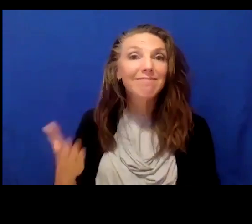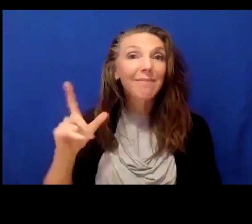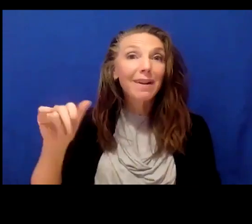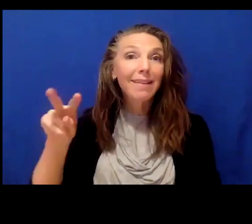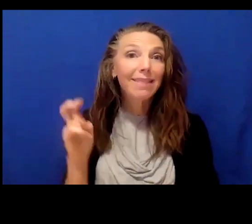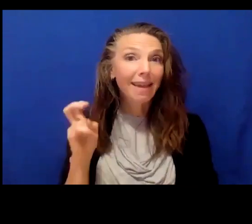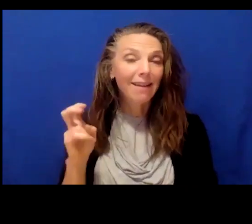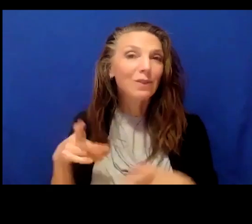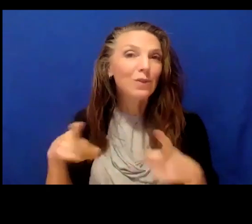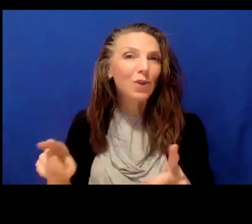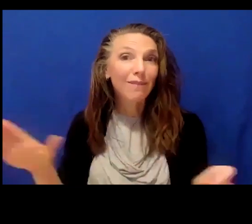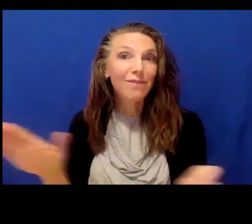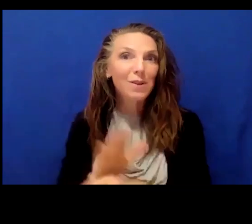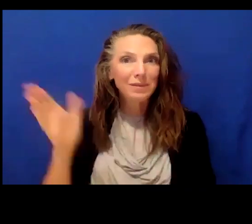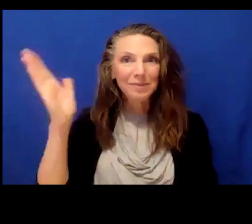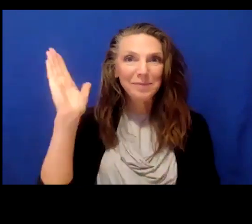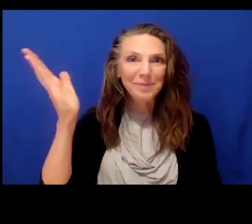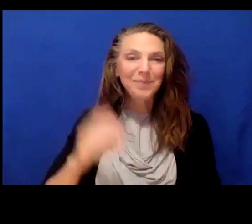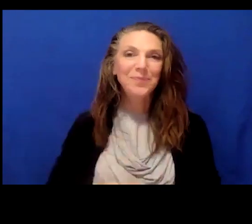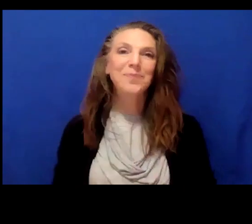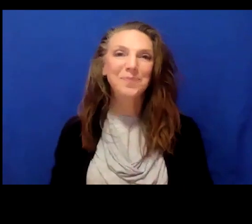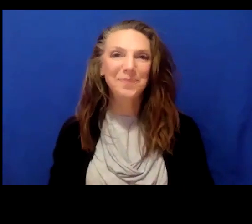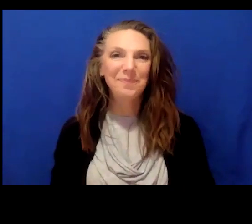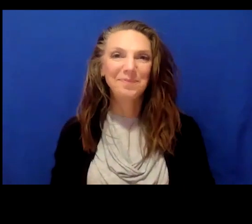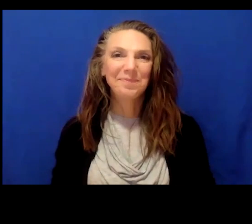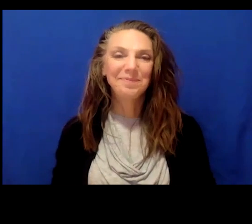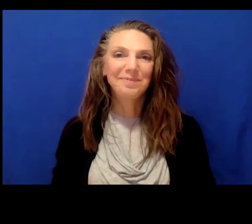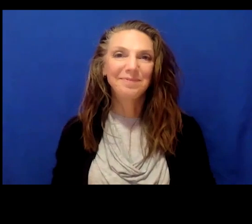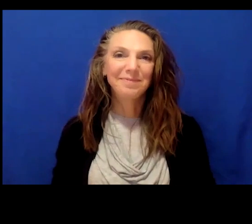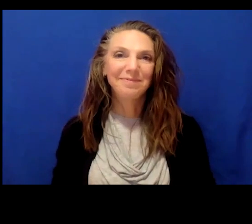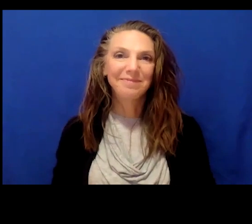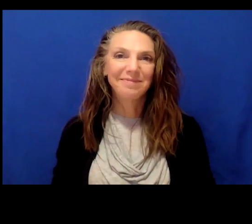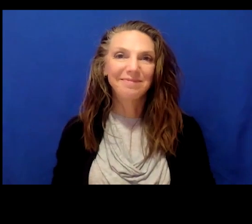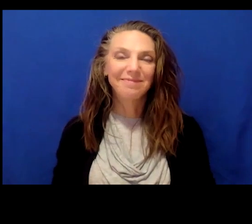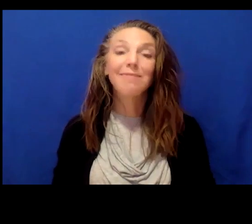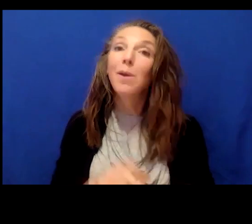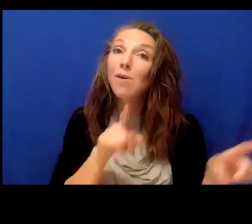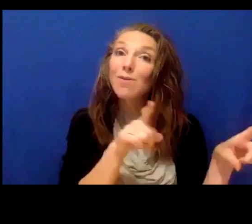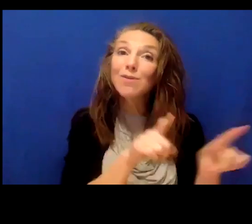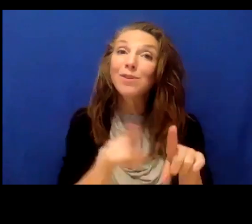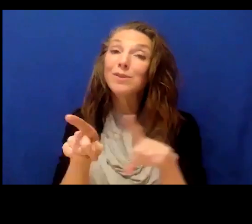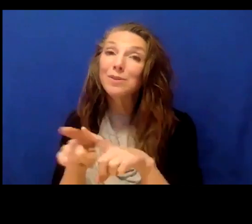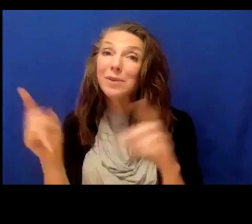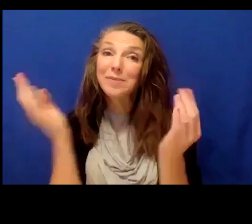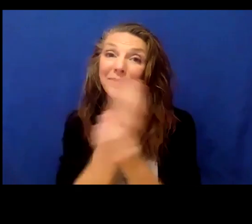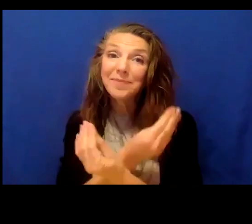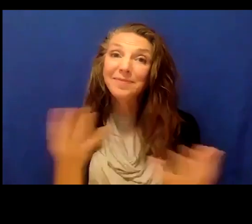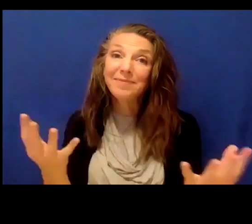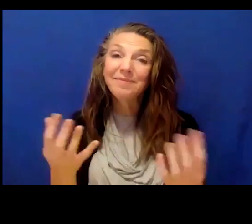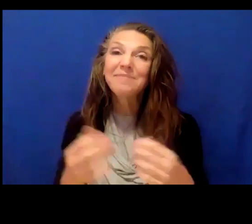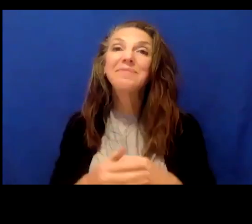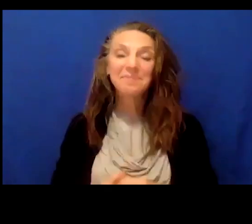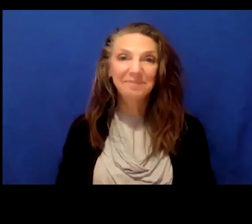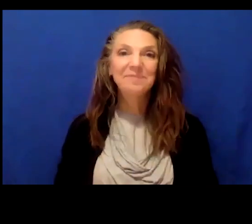with you during this entire presentation. And I also wanted to let you know that there